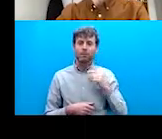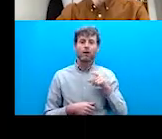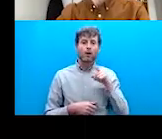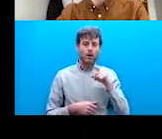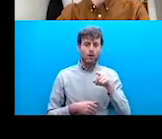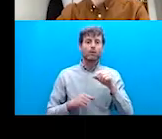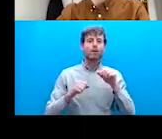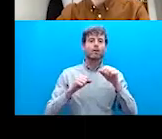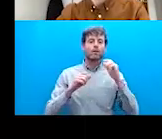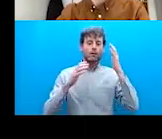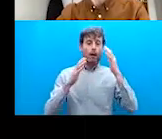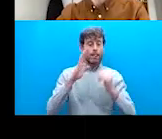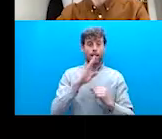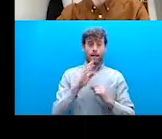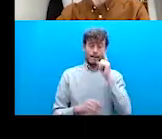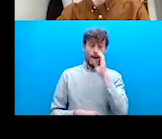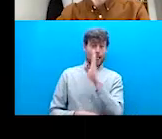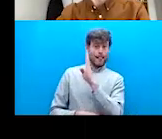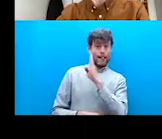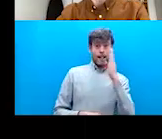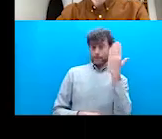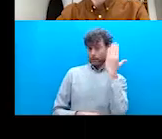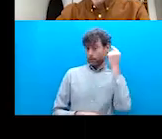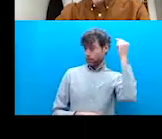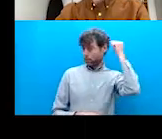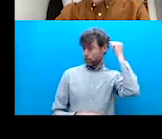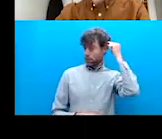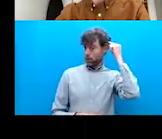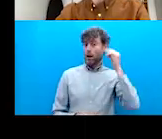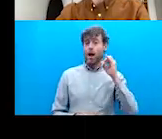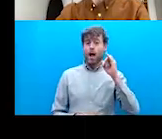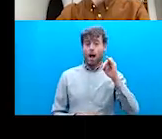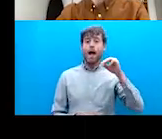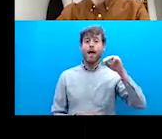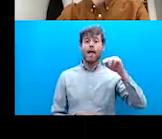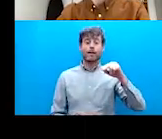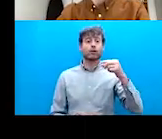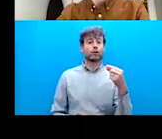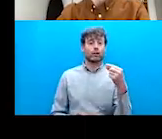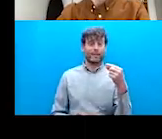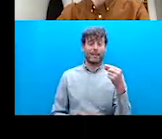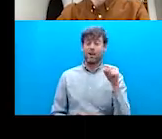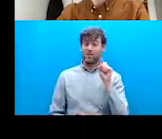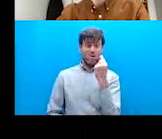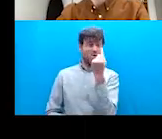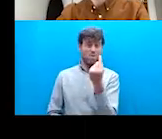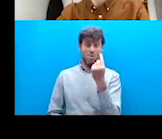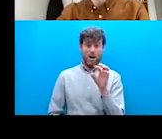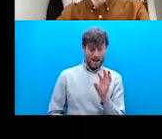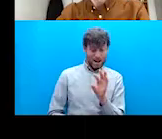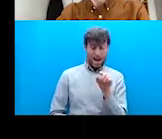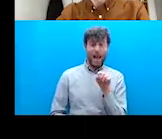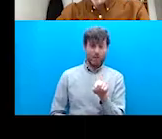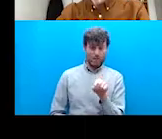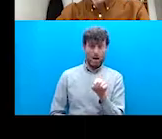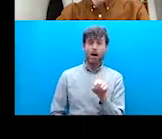one region, the left posterior inferior frontal gyrus, so PIFG, which was the only area that contained information about the